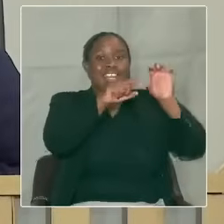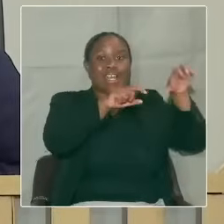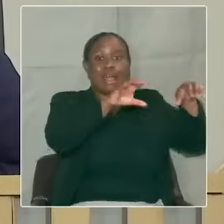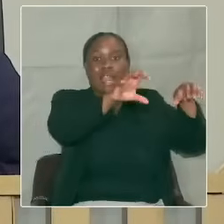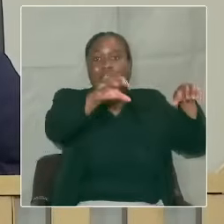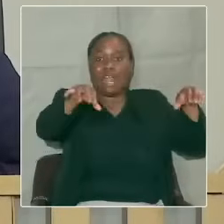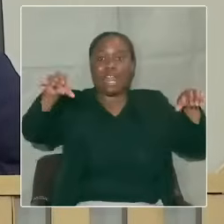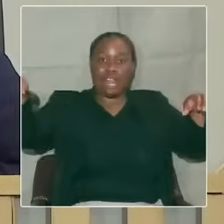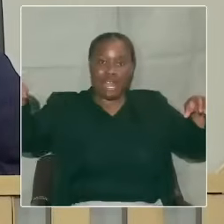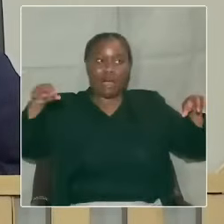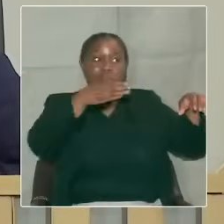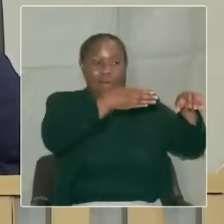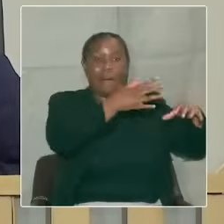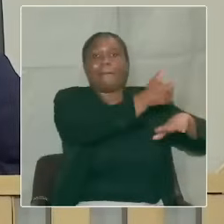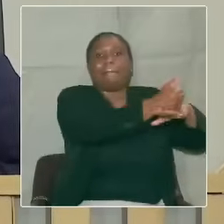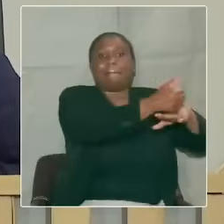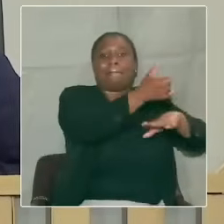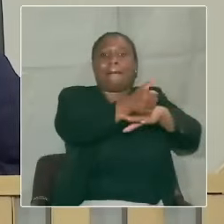then that,